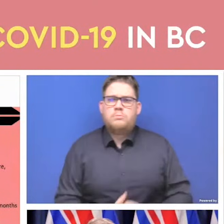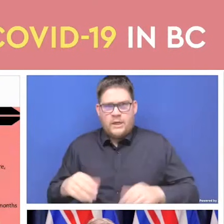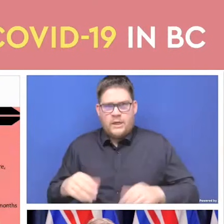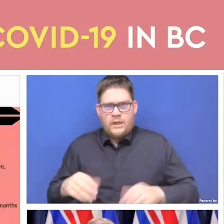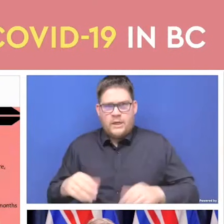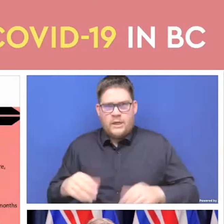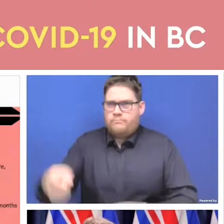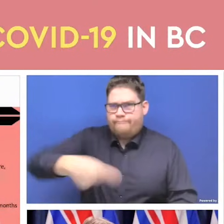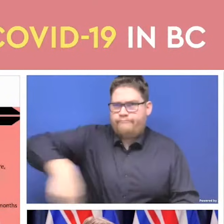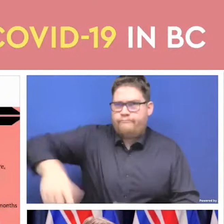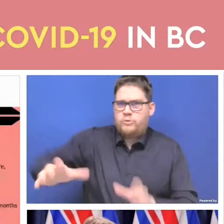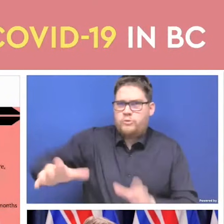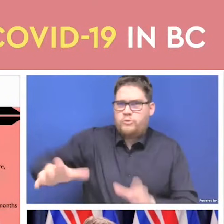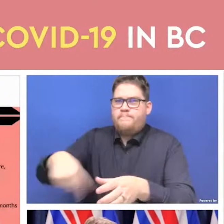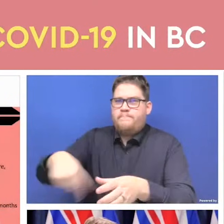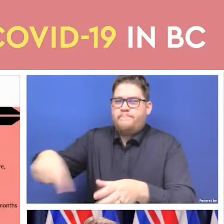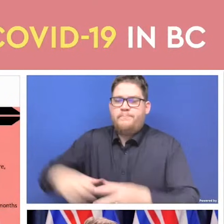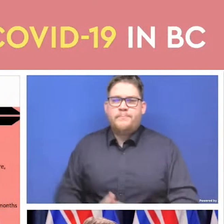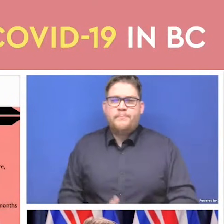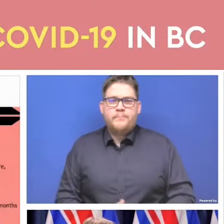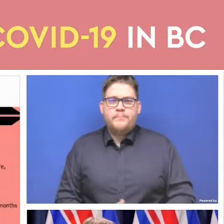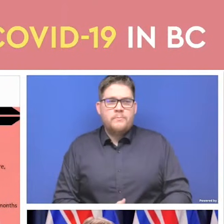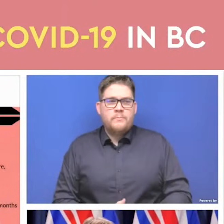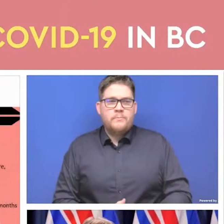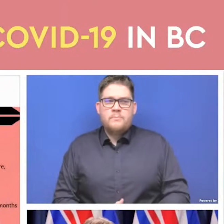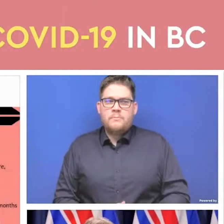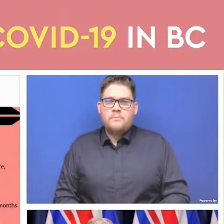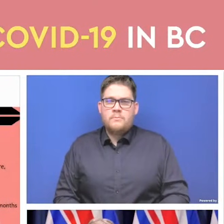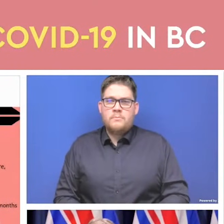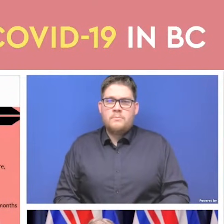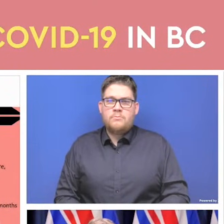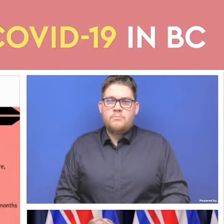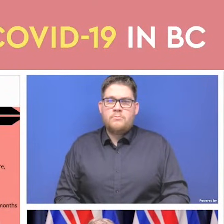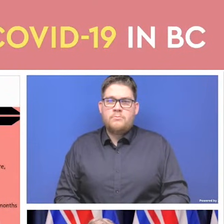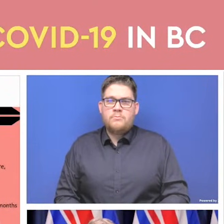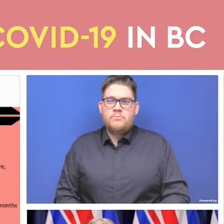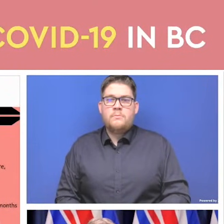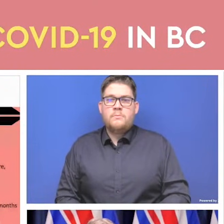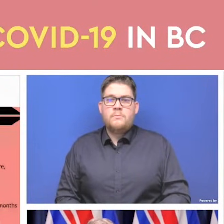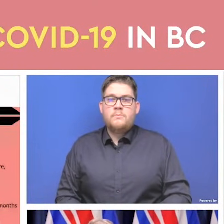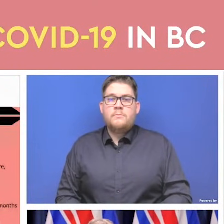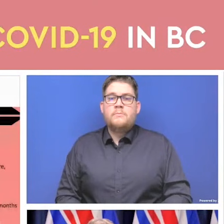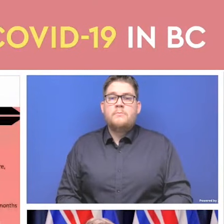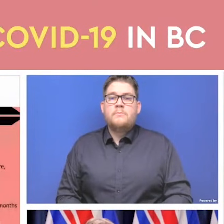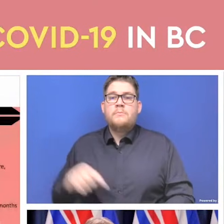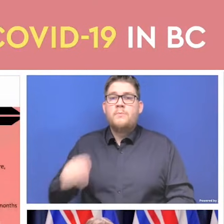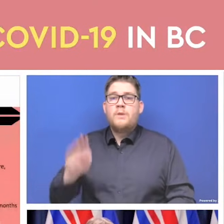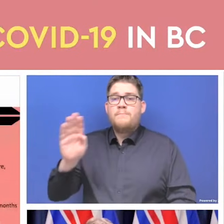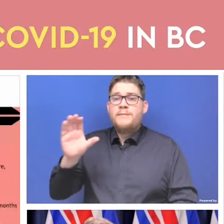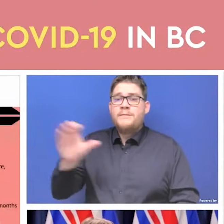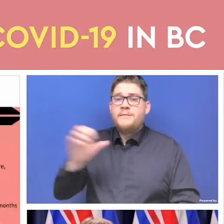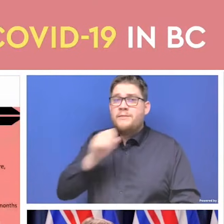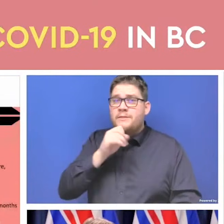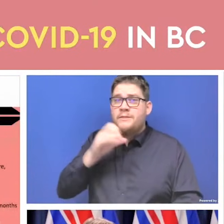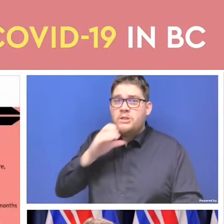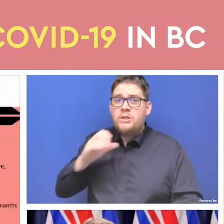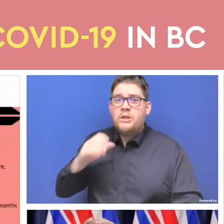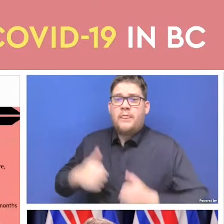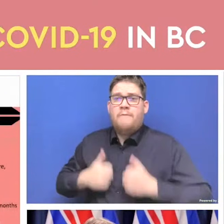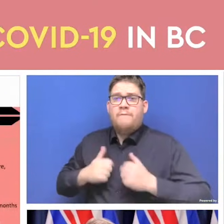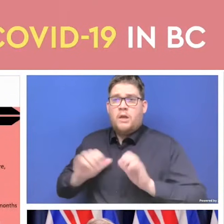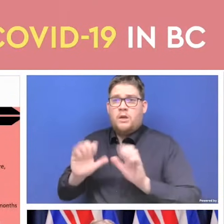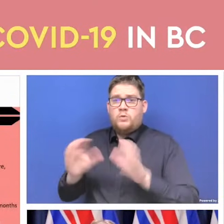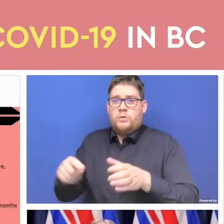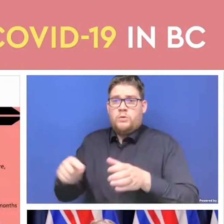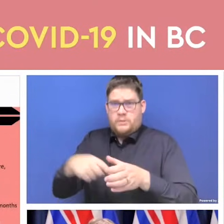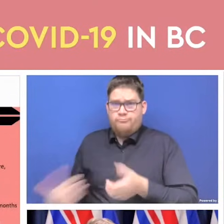site. And we're very happy to have the BC Seniors Living Association working with us They're bringing to the